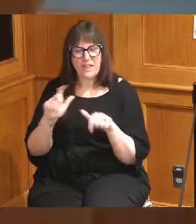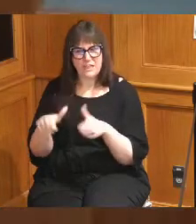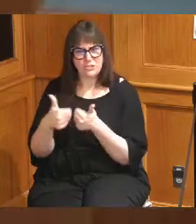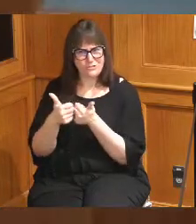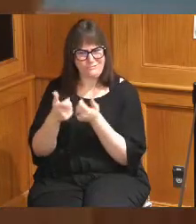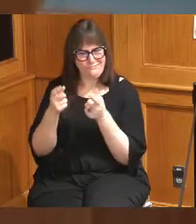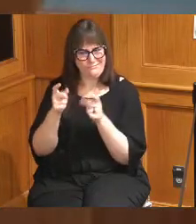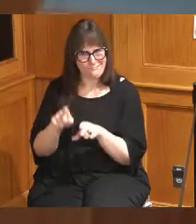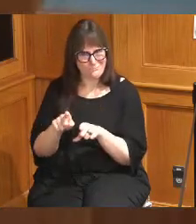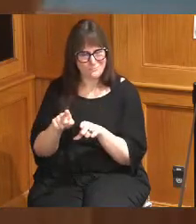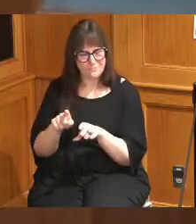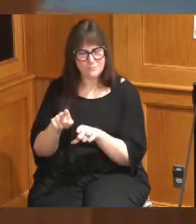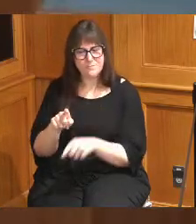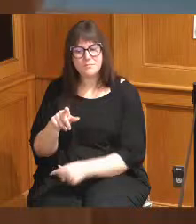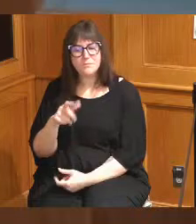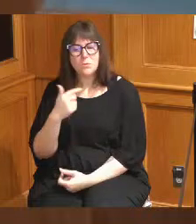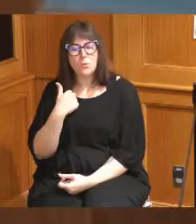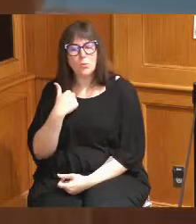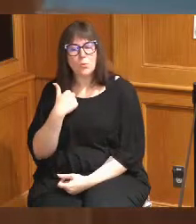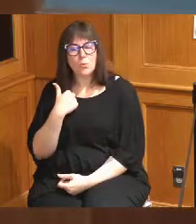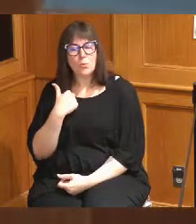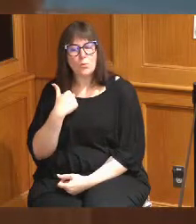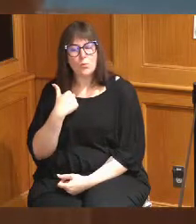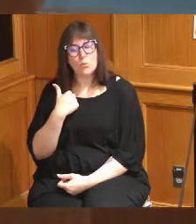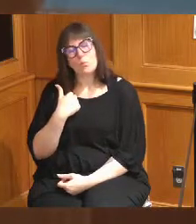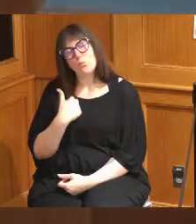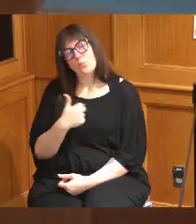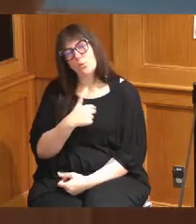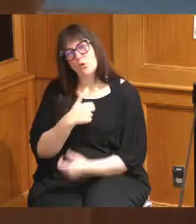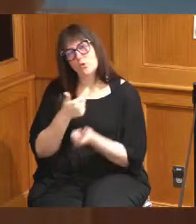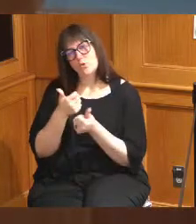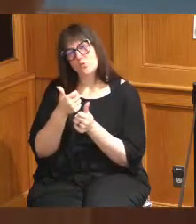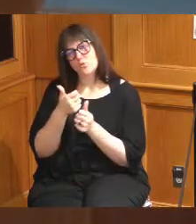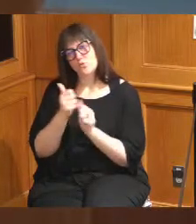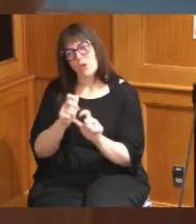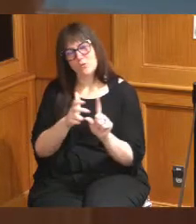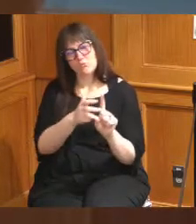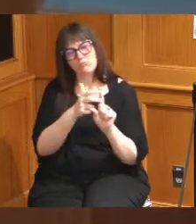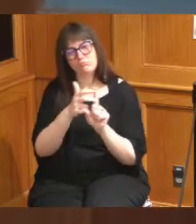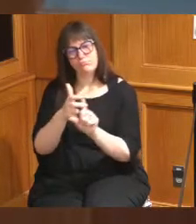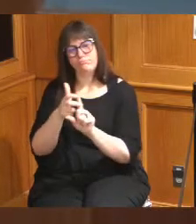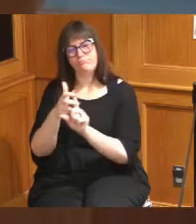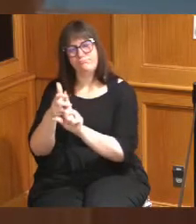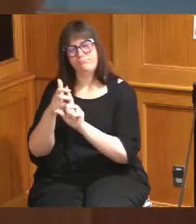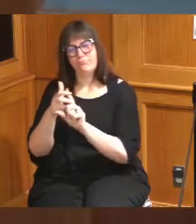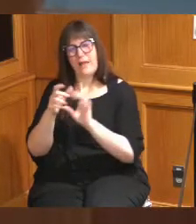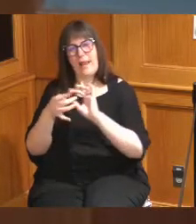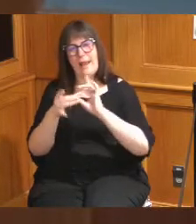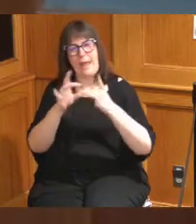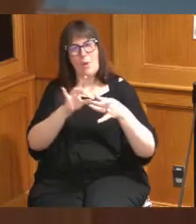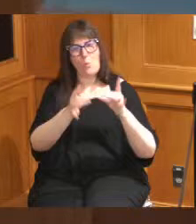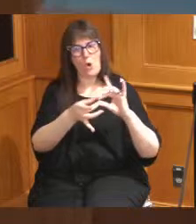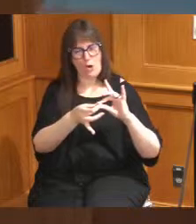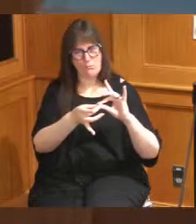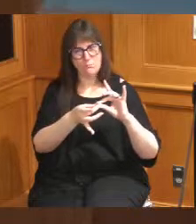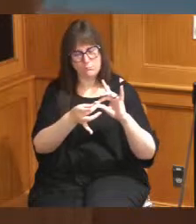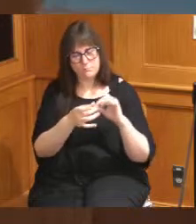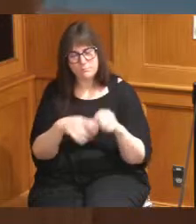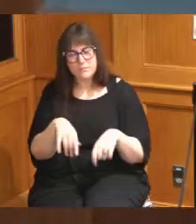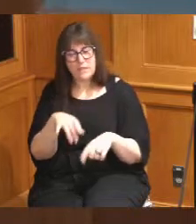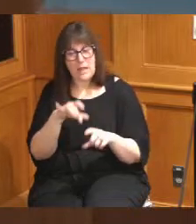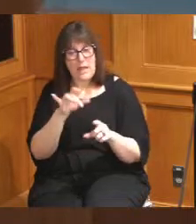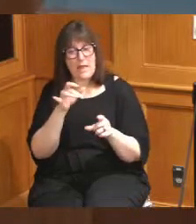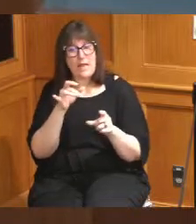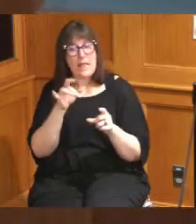that we're facing is that we trying to get as many vendors into our network as possible. And so those